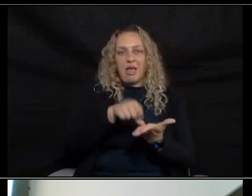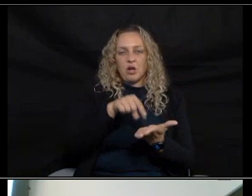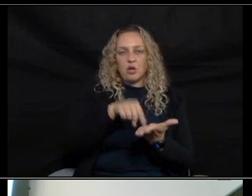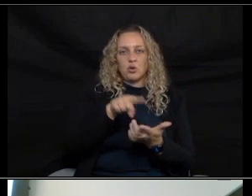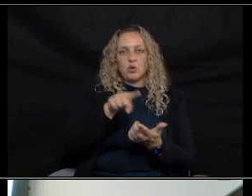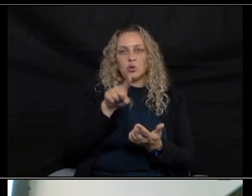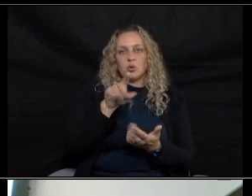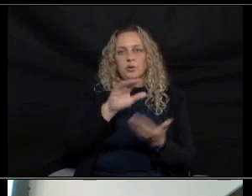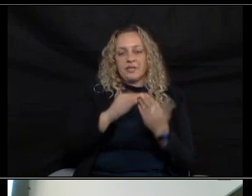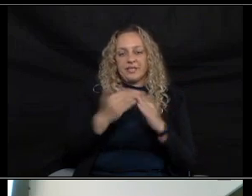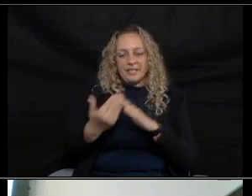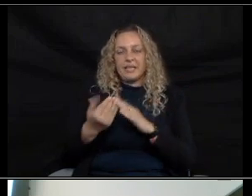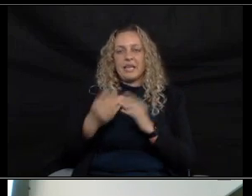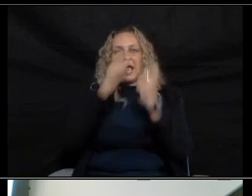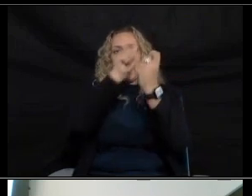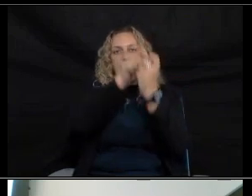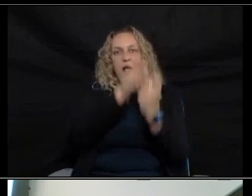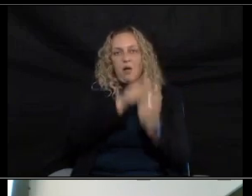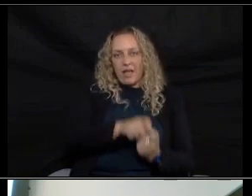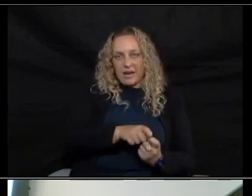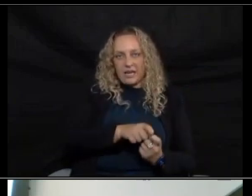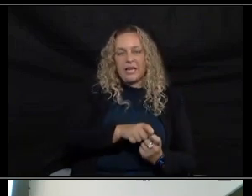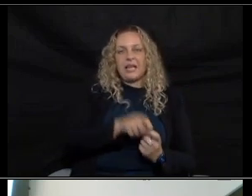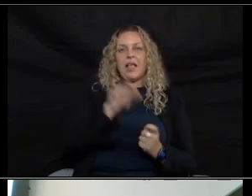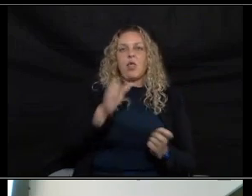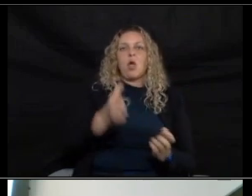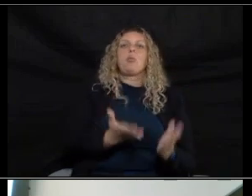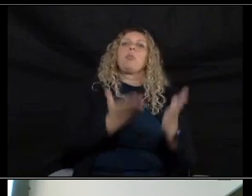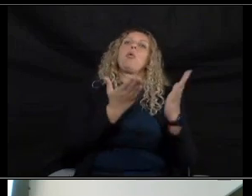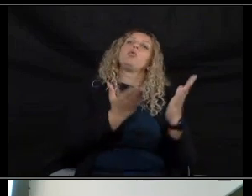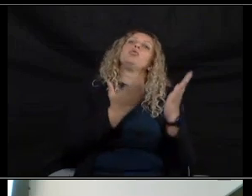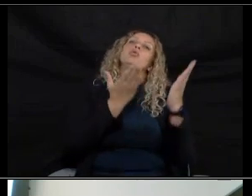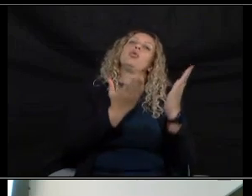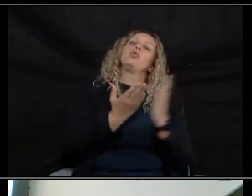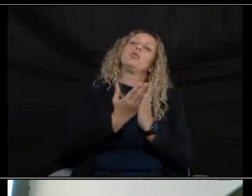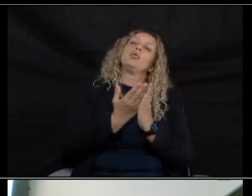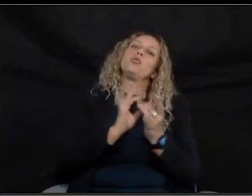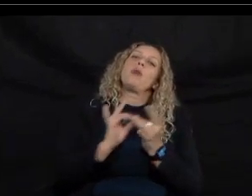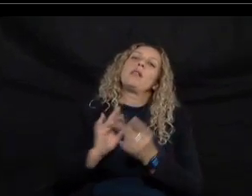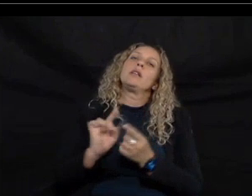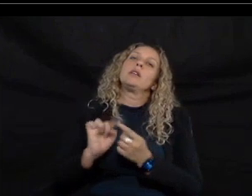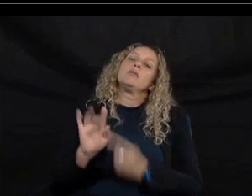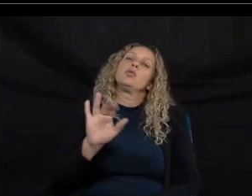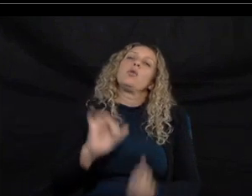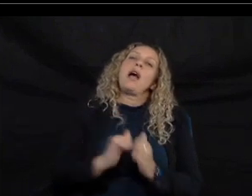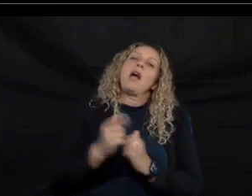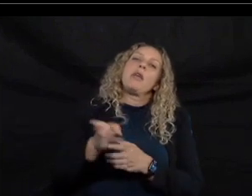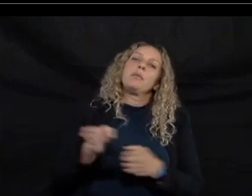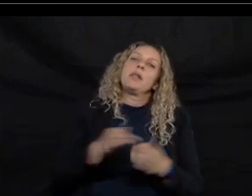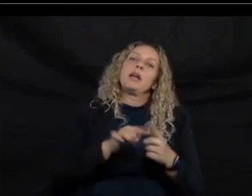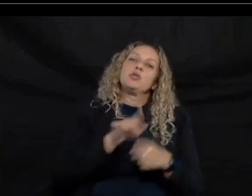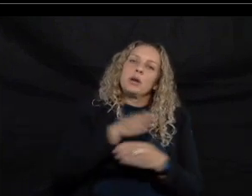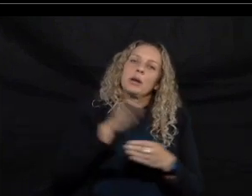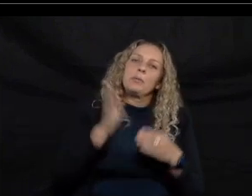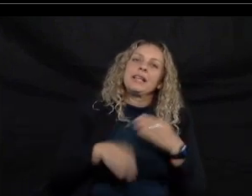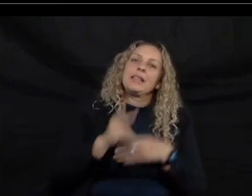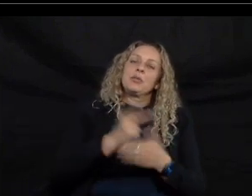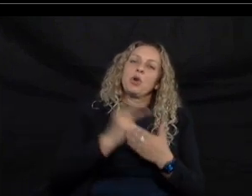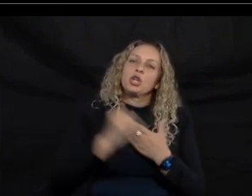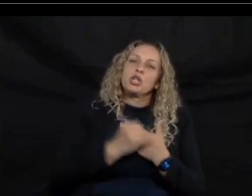city outlining their proposals relative to how they plan to complete a